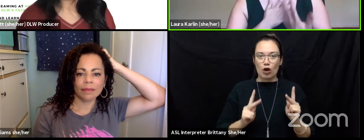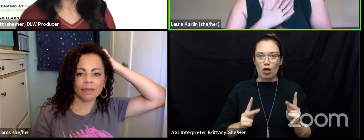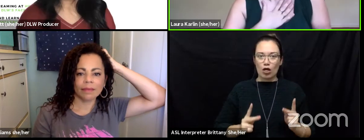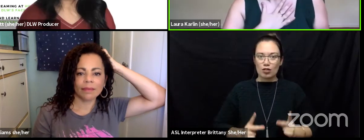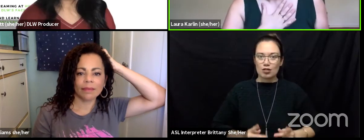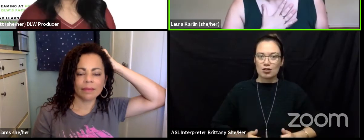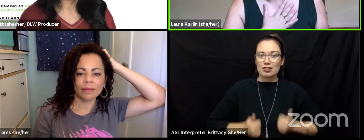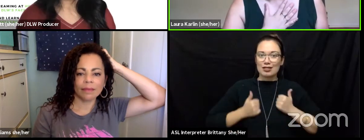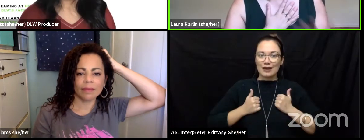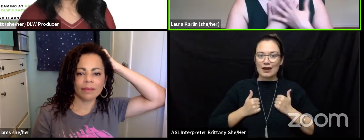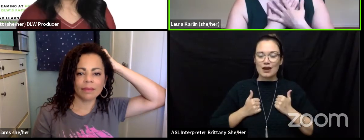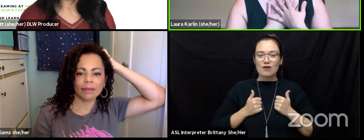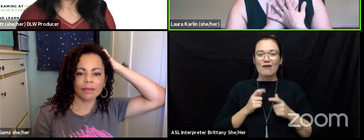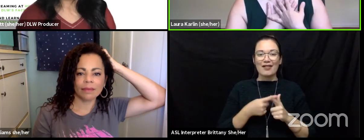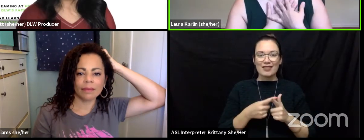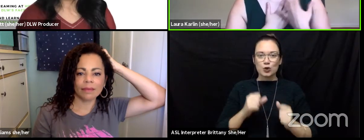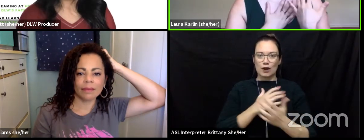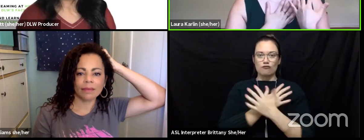that we relax,